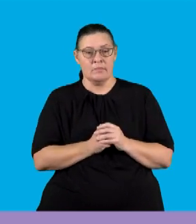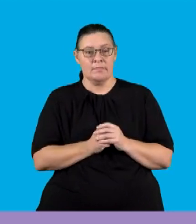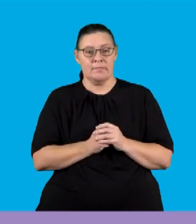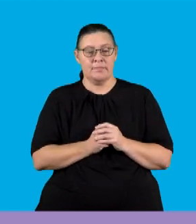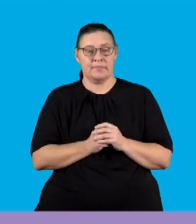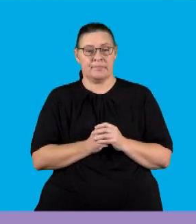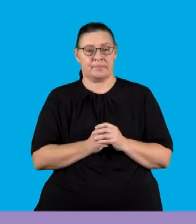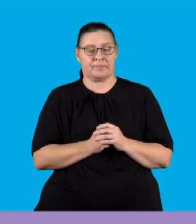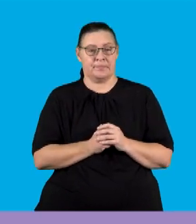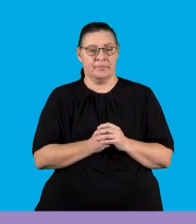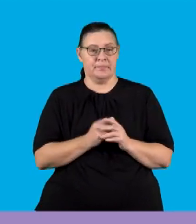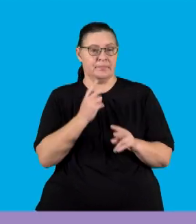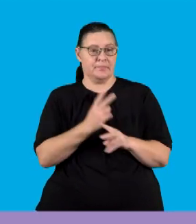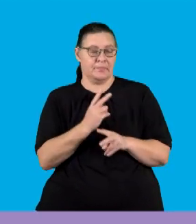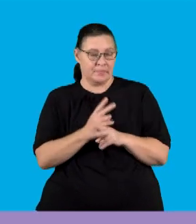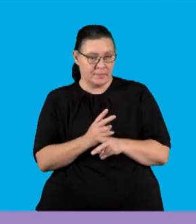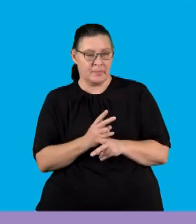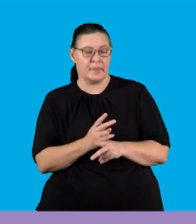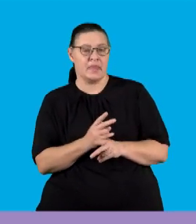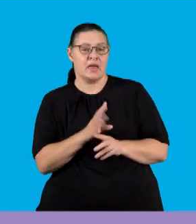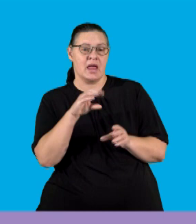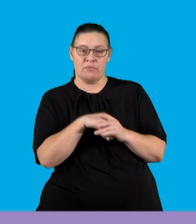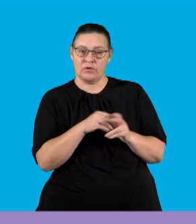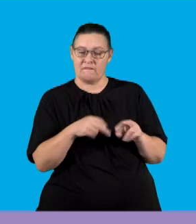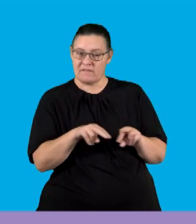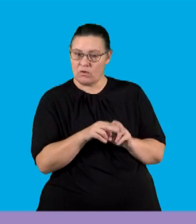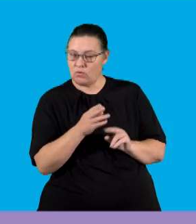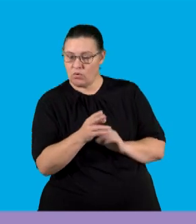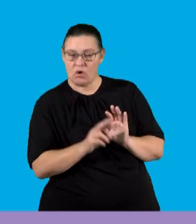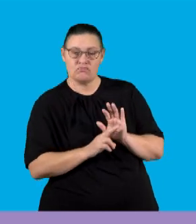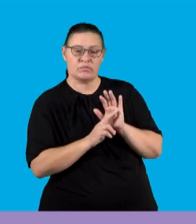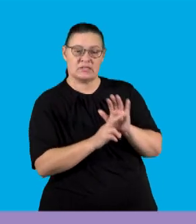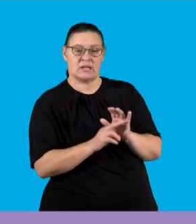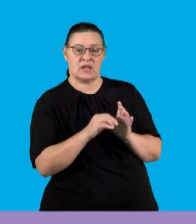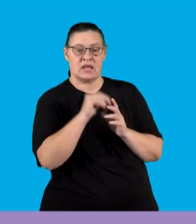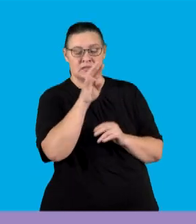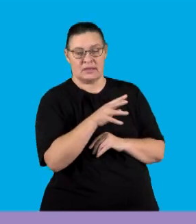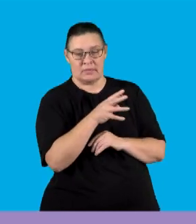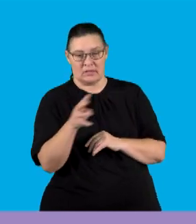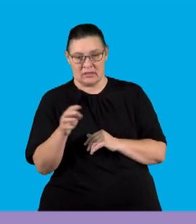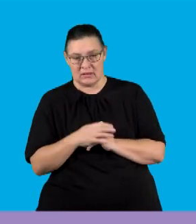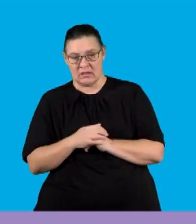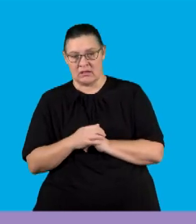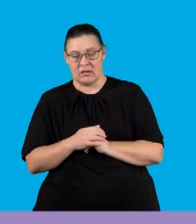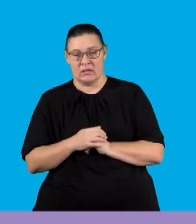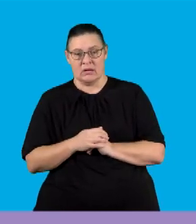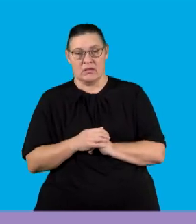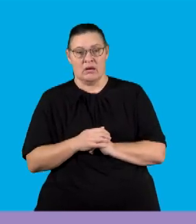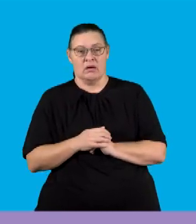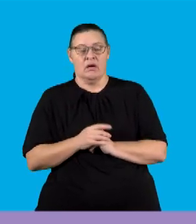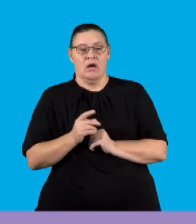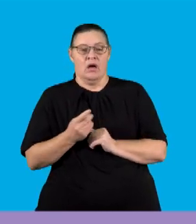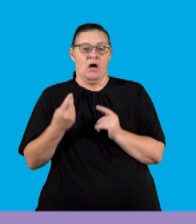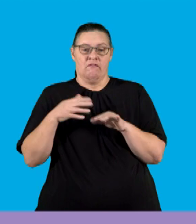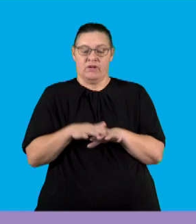Now, again, we are supposed to identify those input values and represent them in our table. Now, looking at this flow